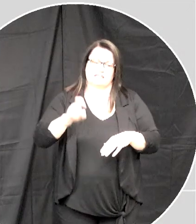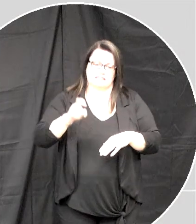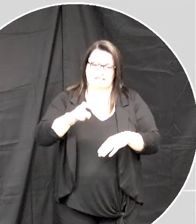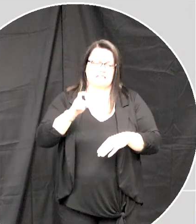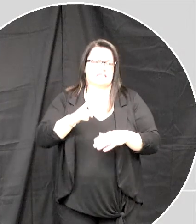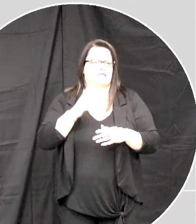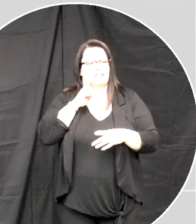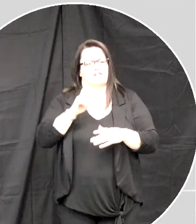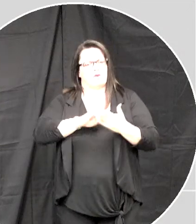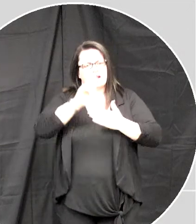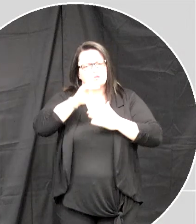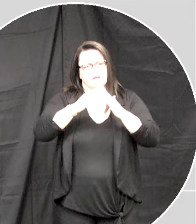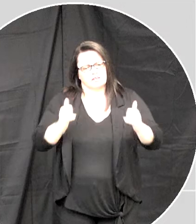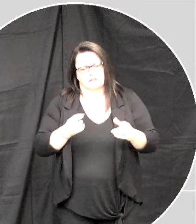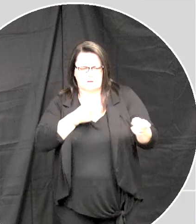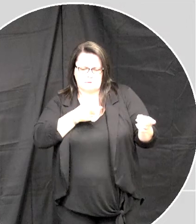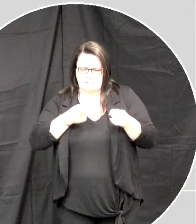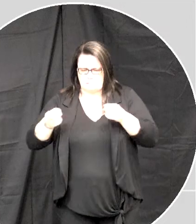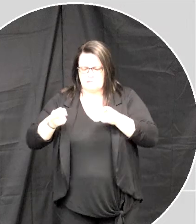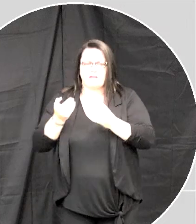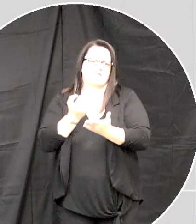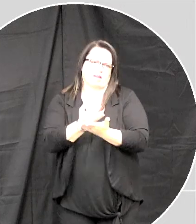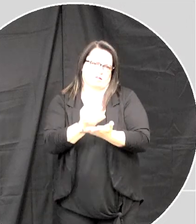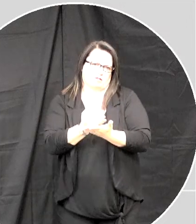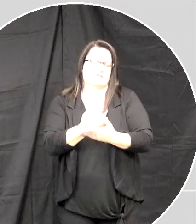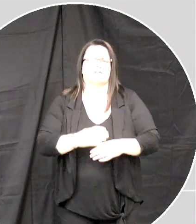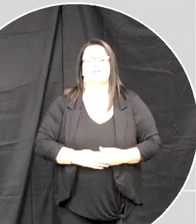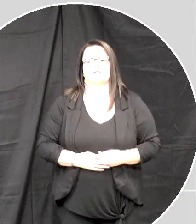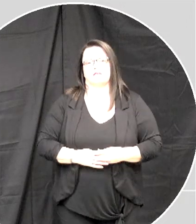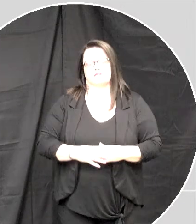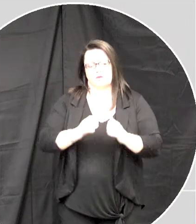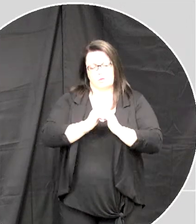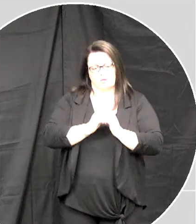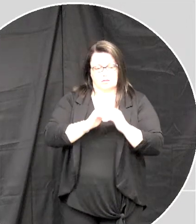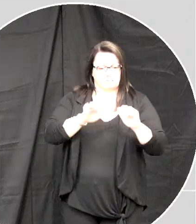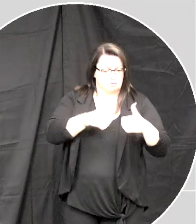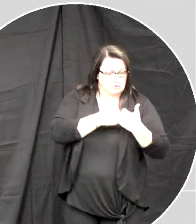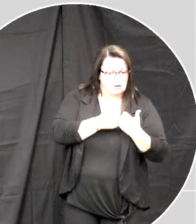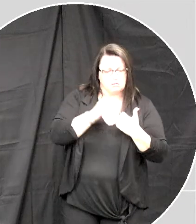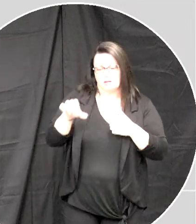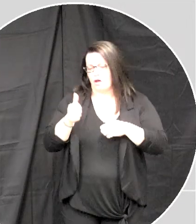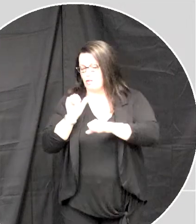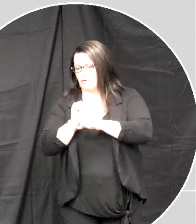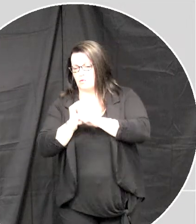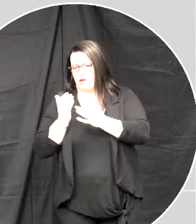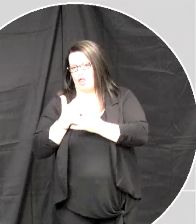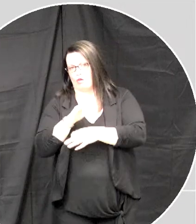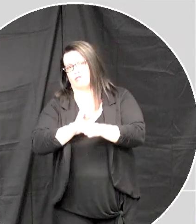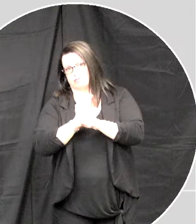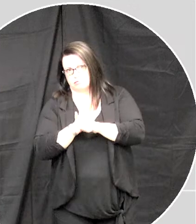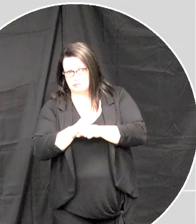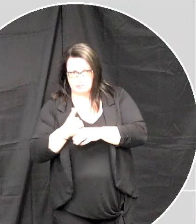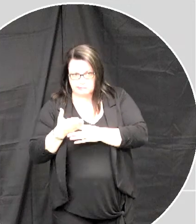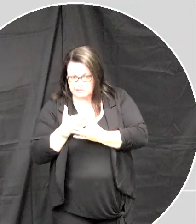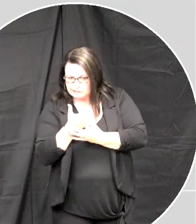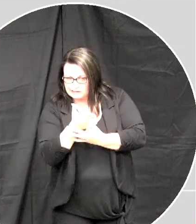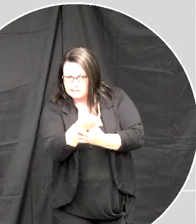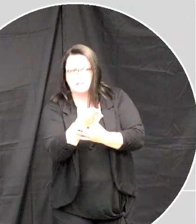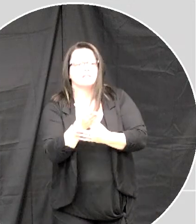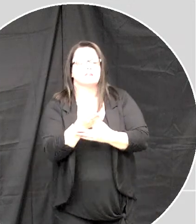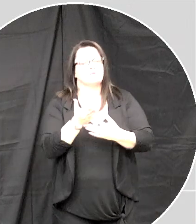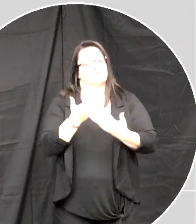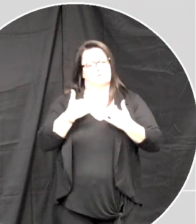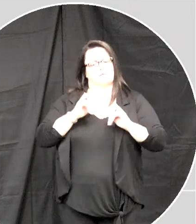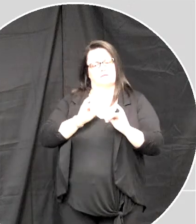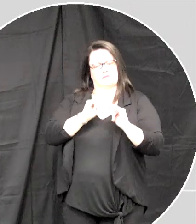education system of the province. Even with the challenges and additional work of navigating a pandemic, the team is on schedule and on